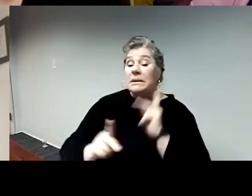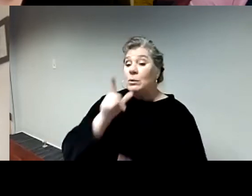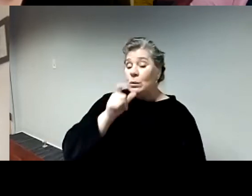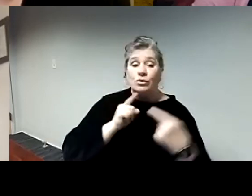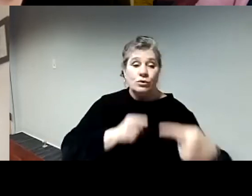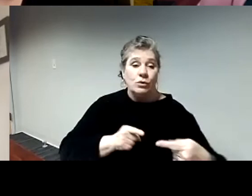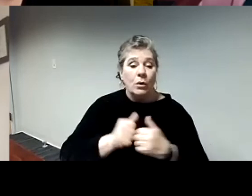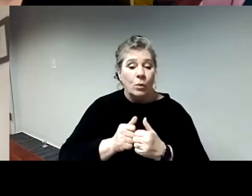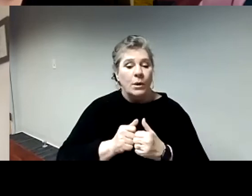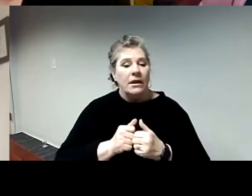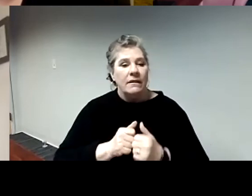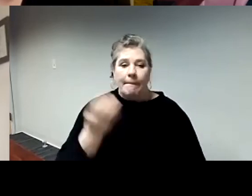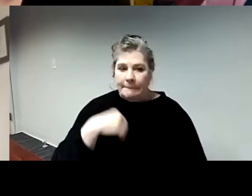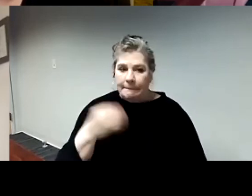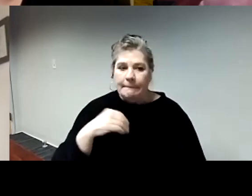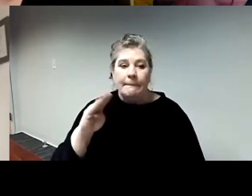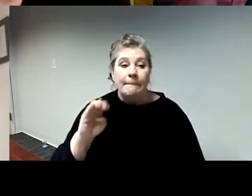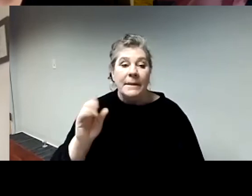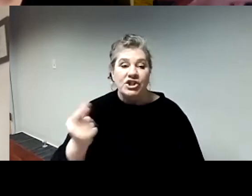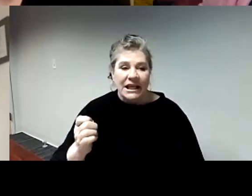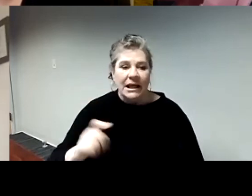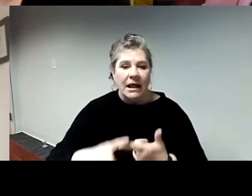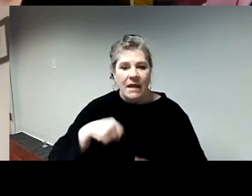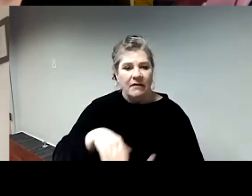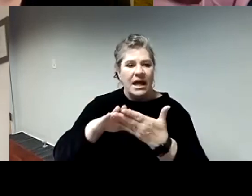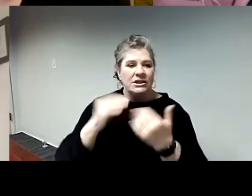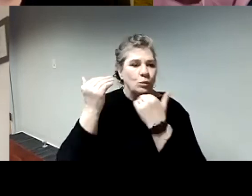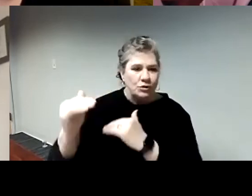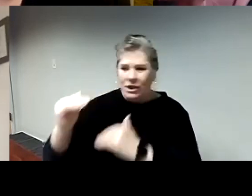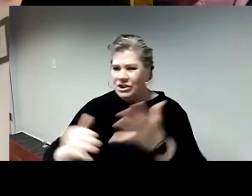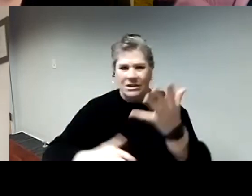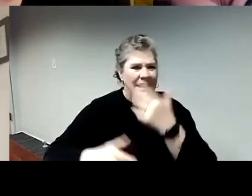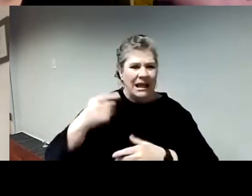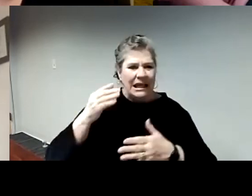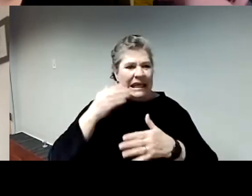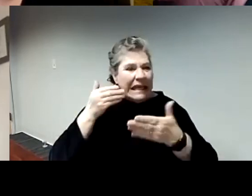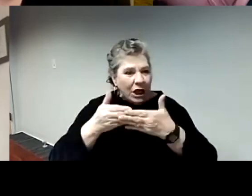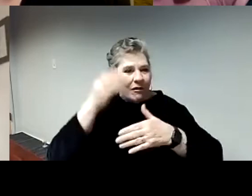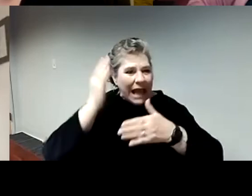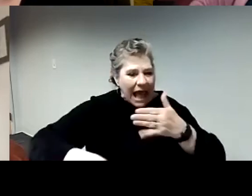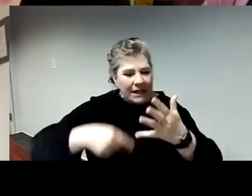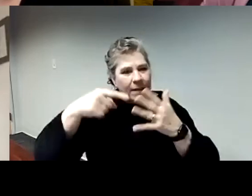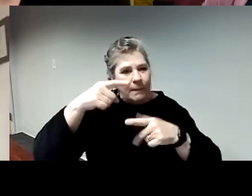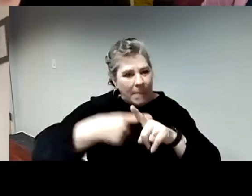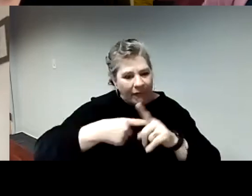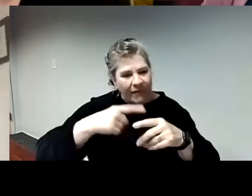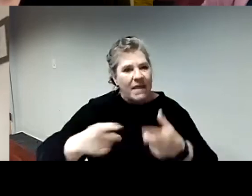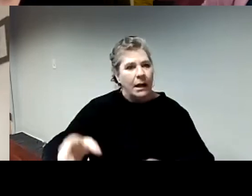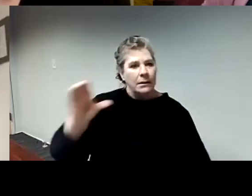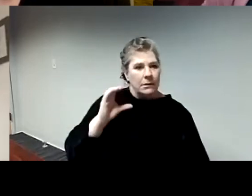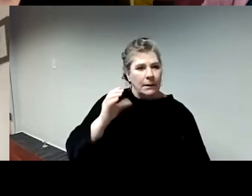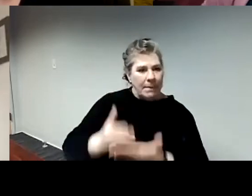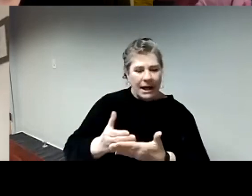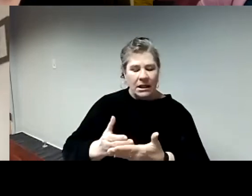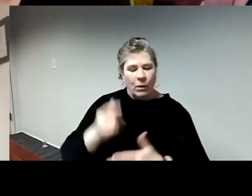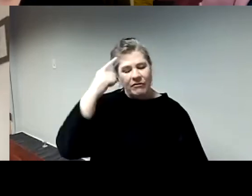struggle with binging and then also face this restriction for part of the month and then sudden rush of benefits. And we have to think